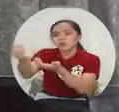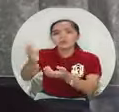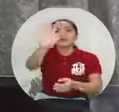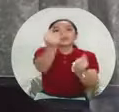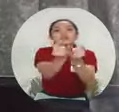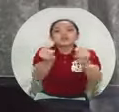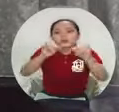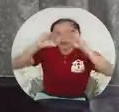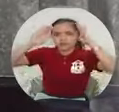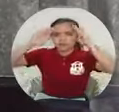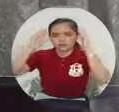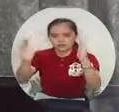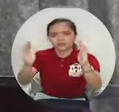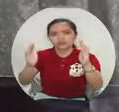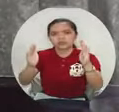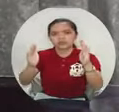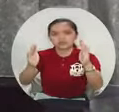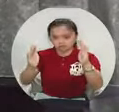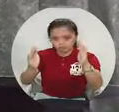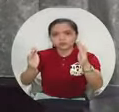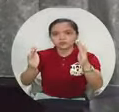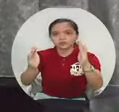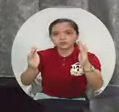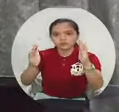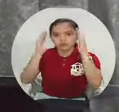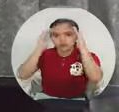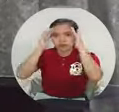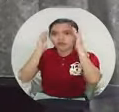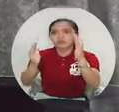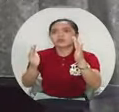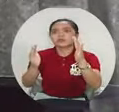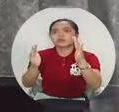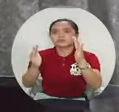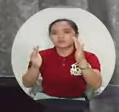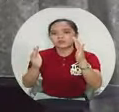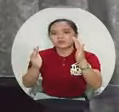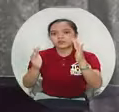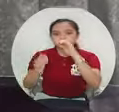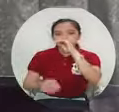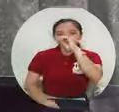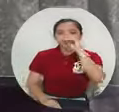Concentration is a cousin of commitment. Focused.